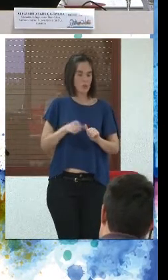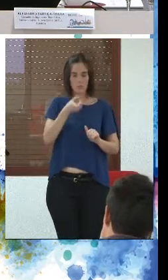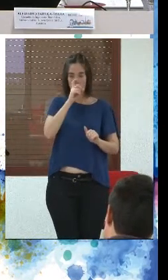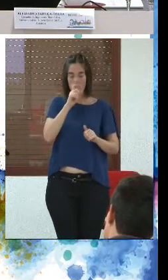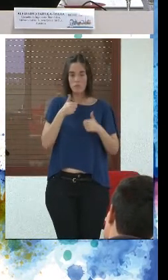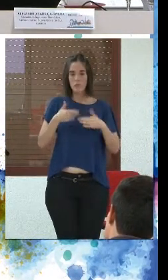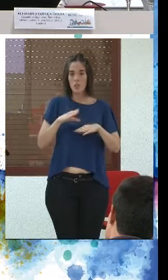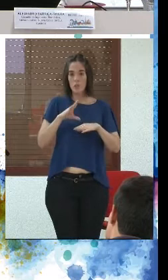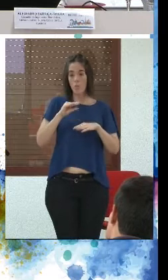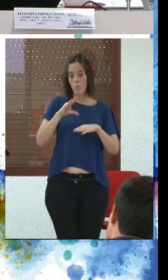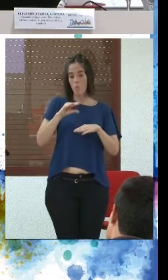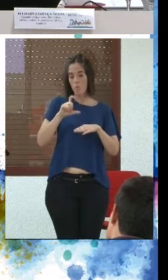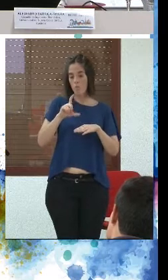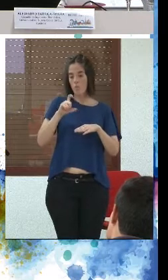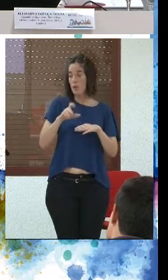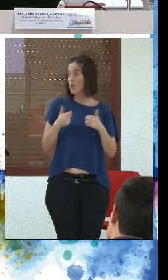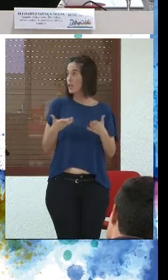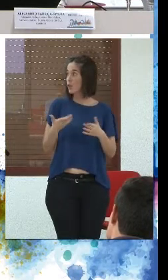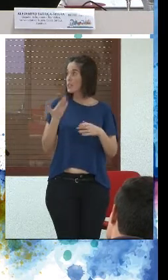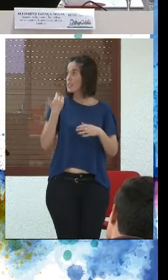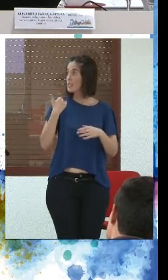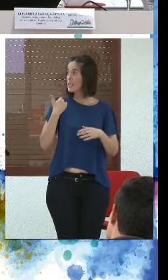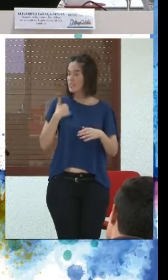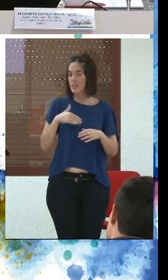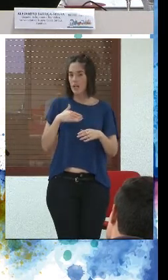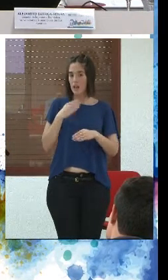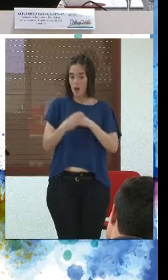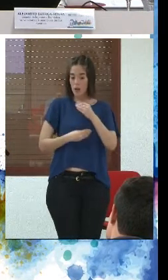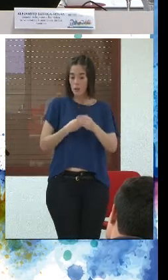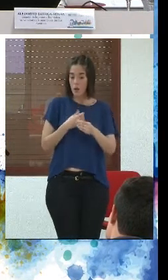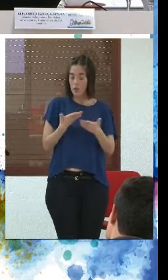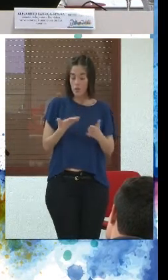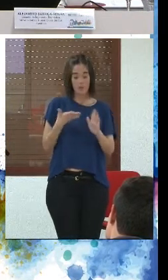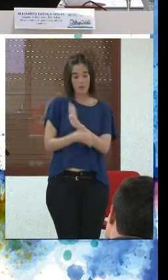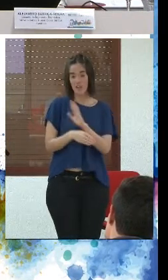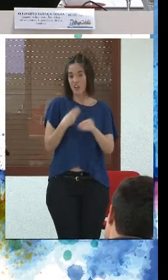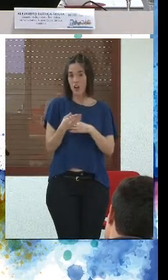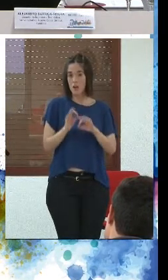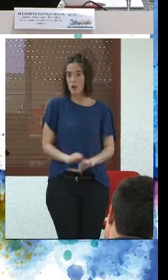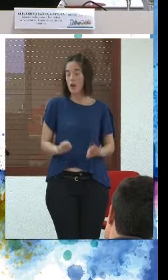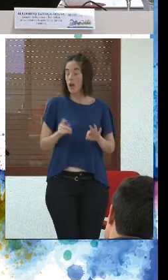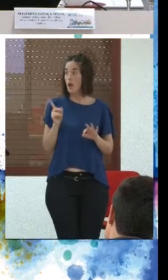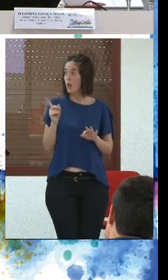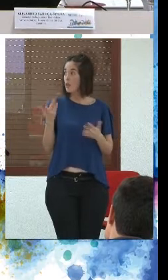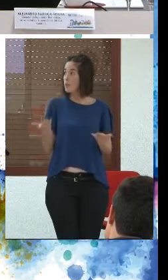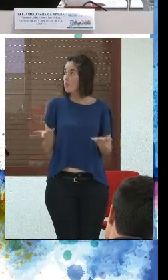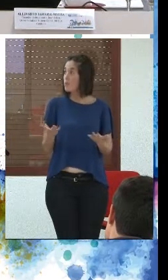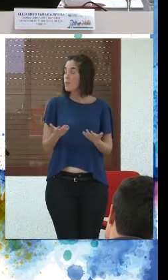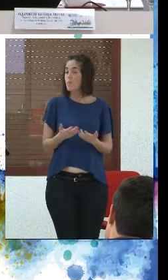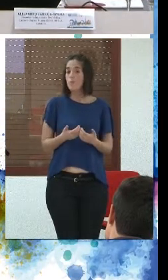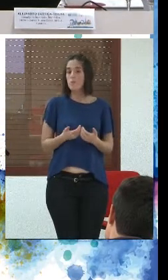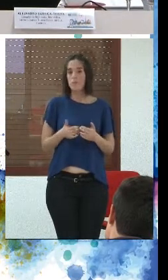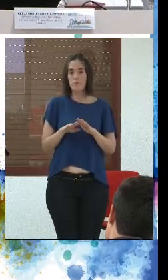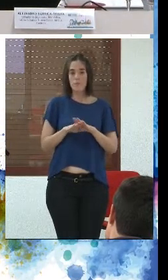with a prosthetic well can be done with a spring and an engine doing nothing. It's